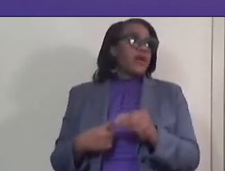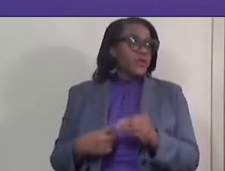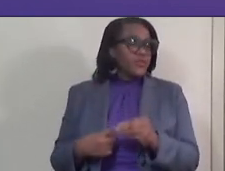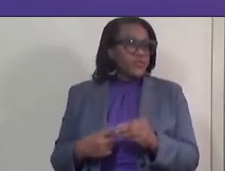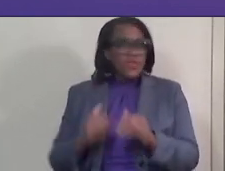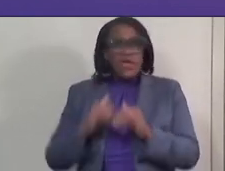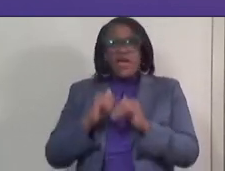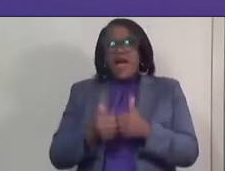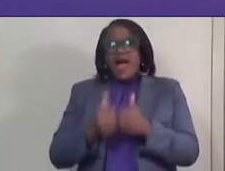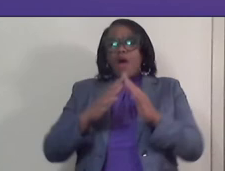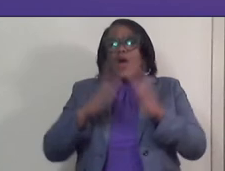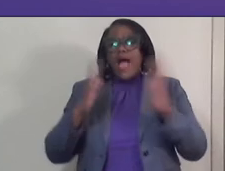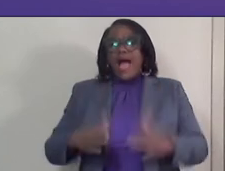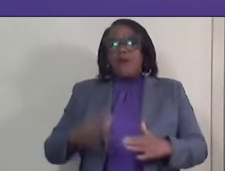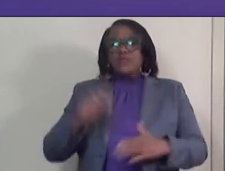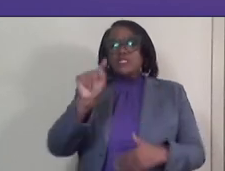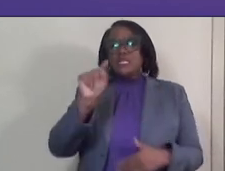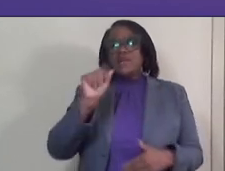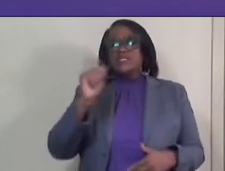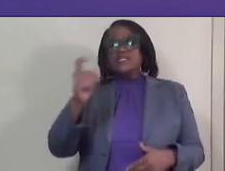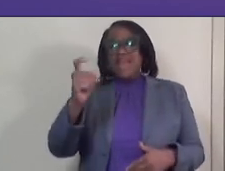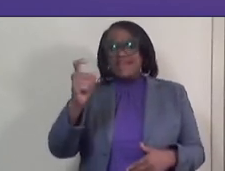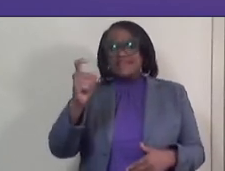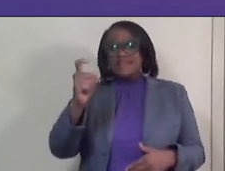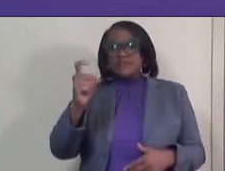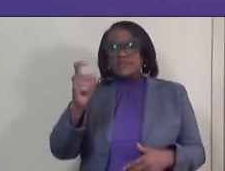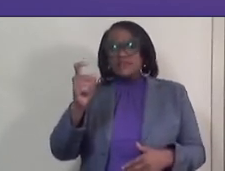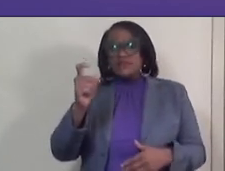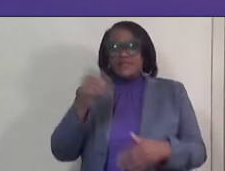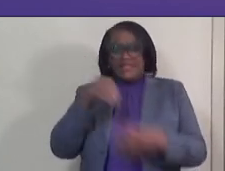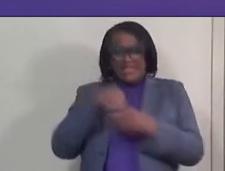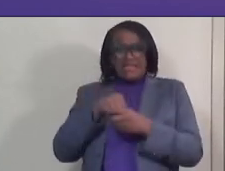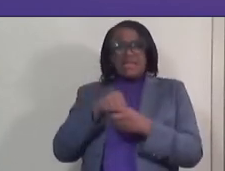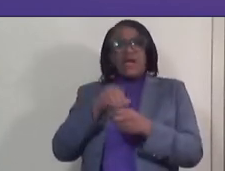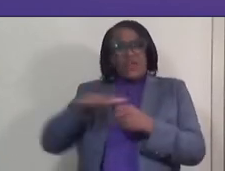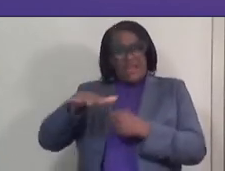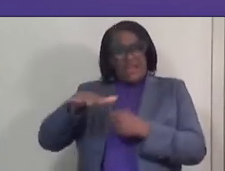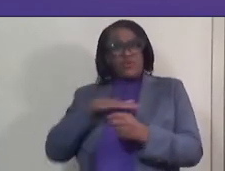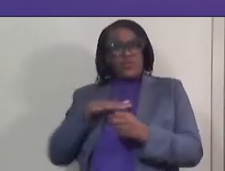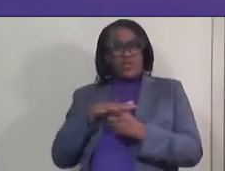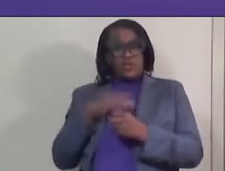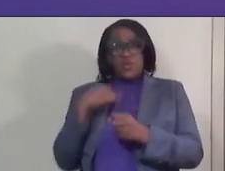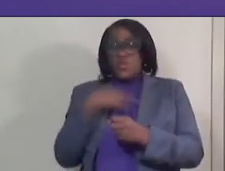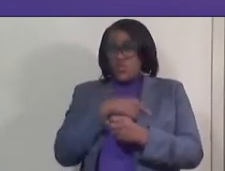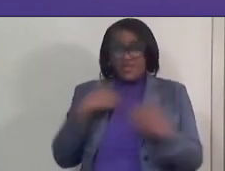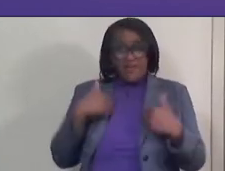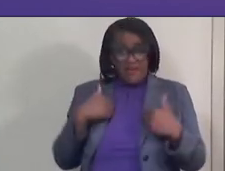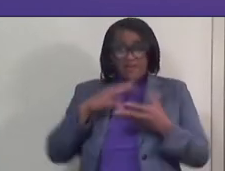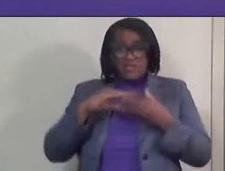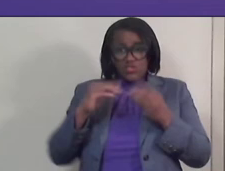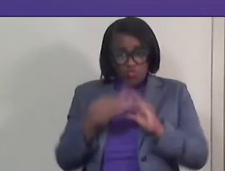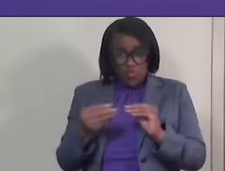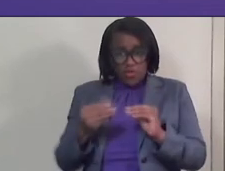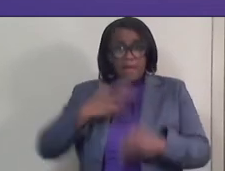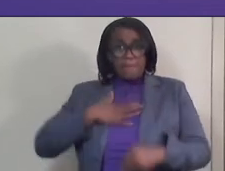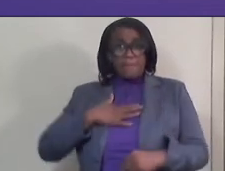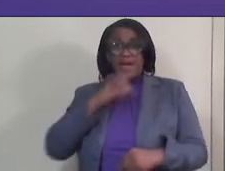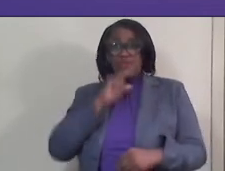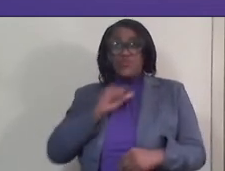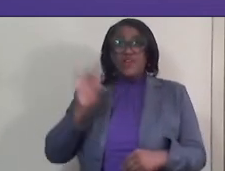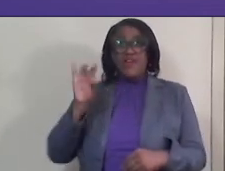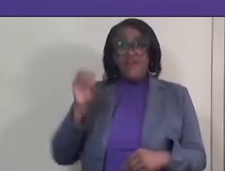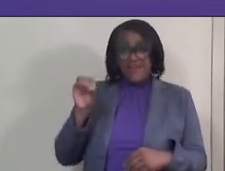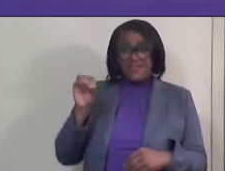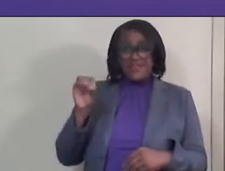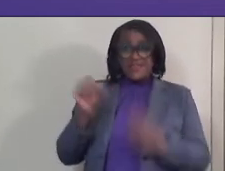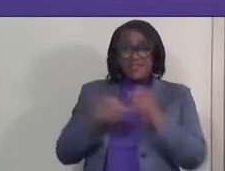are taxed in our neighborhood. So even in us documenting stories, we have a story how my 80-year-old Aunt Sylvia got